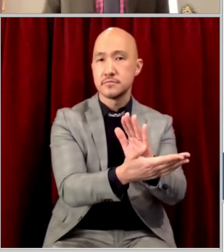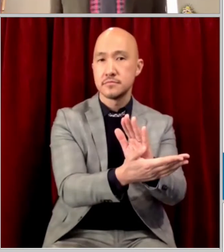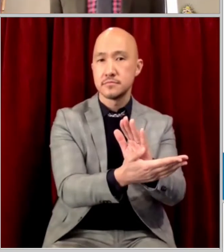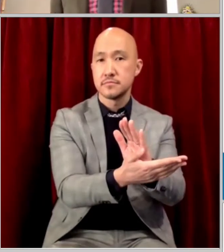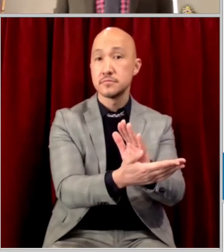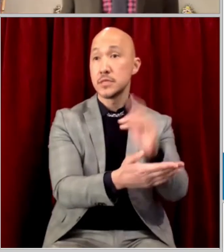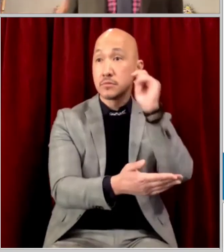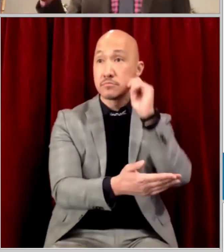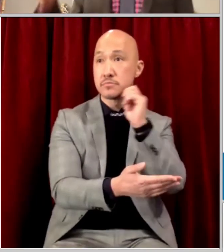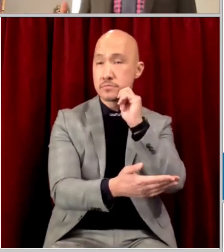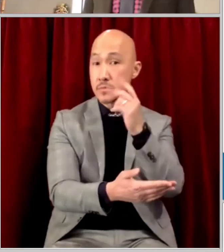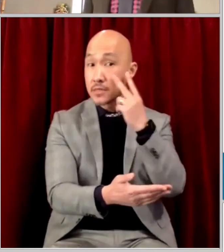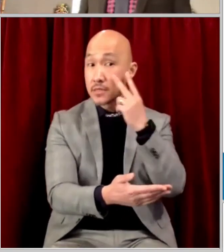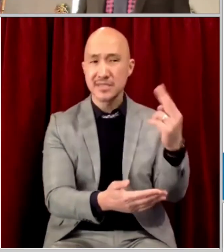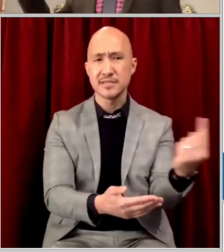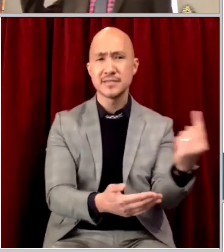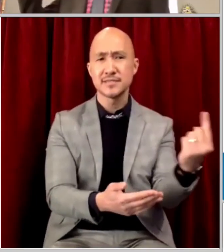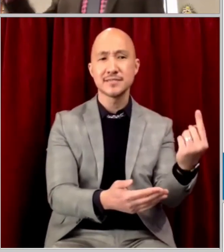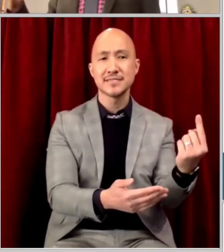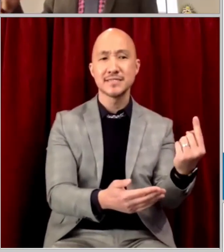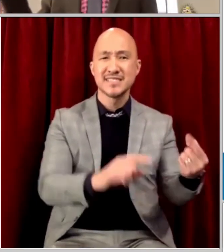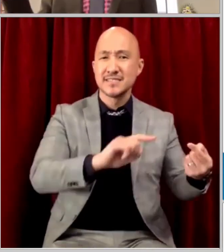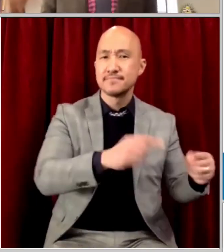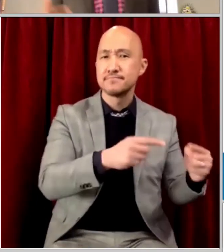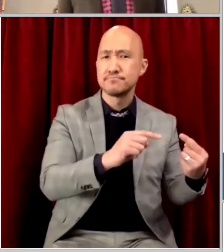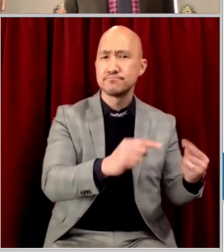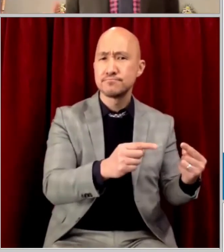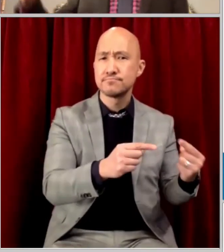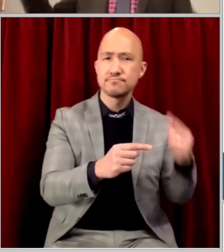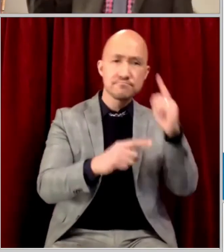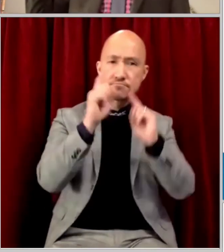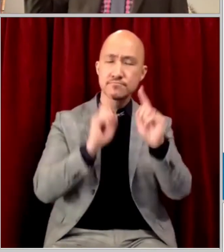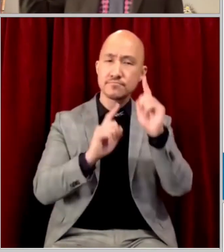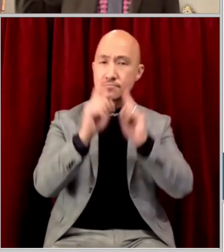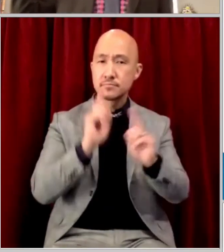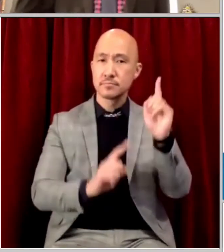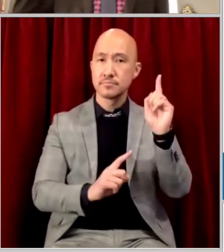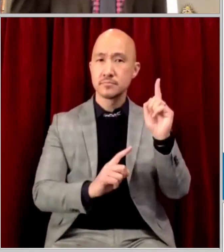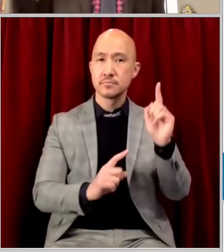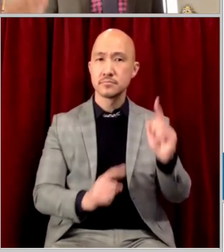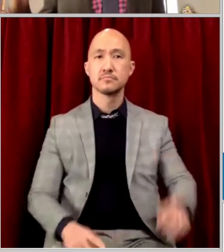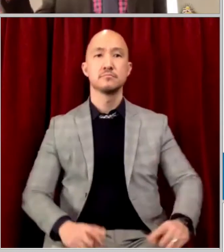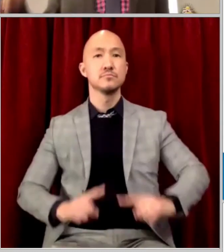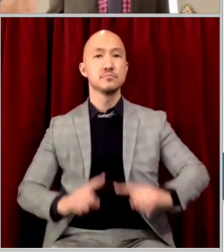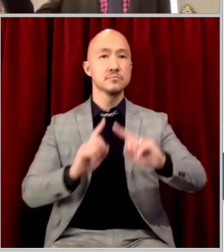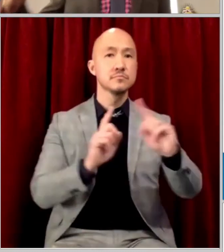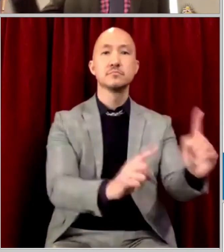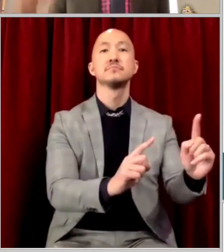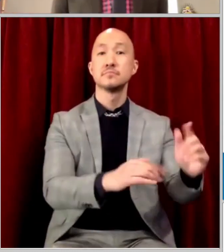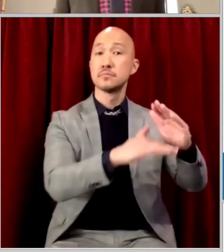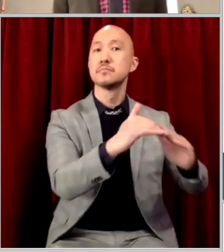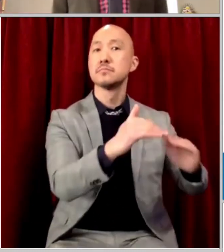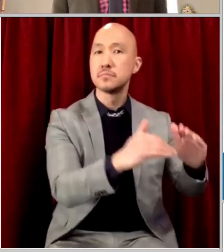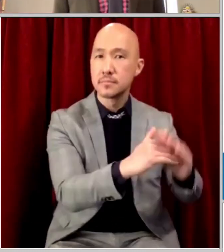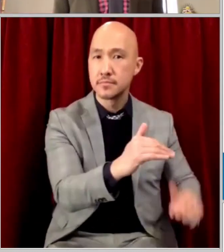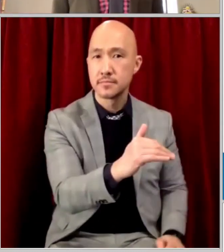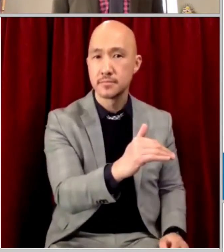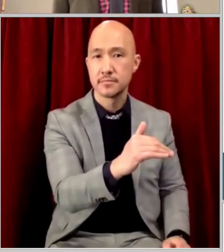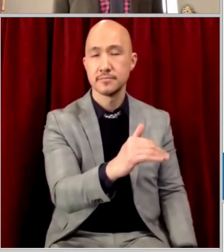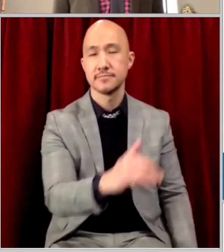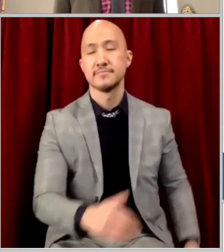in school, that you see somebody and it looks like they're having a hard day. They might even have tears in their